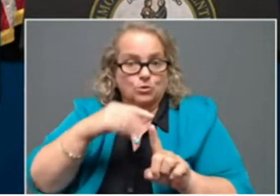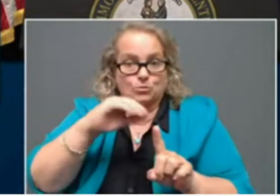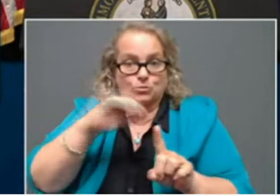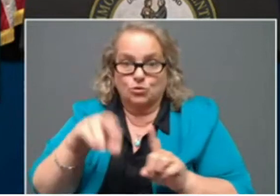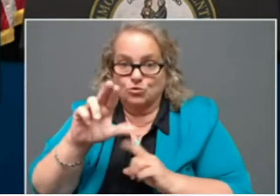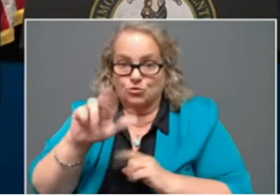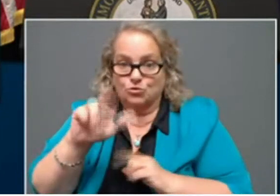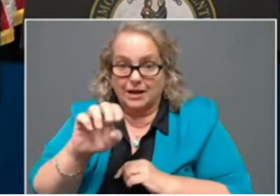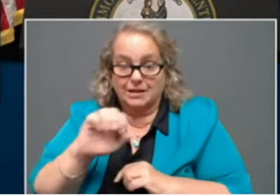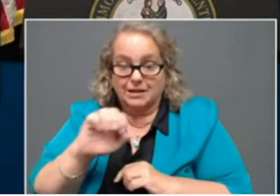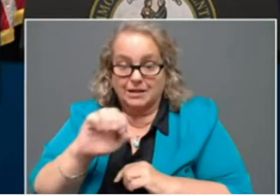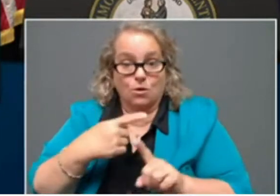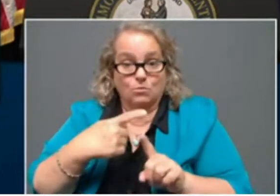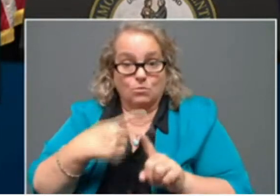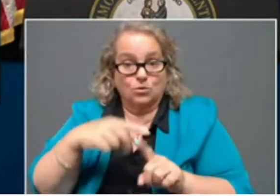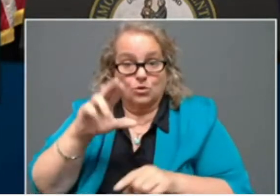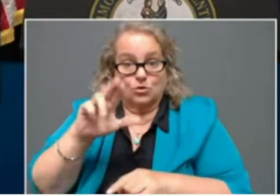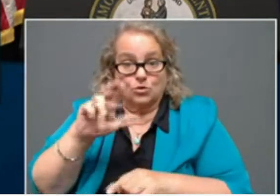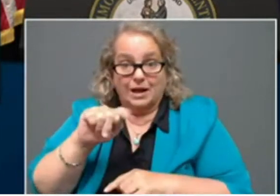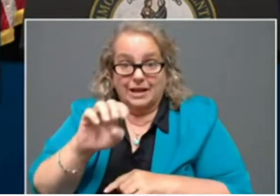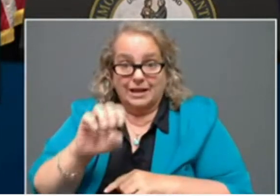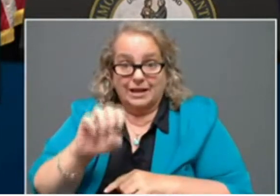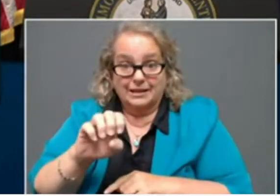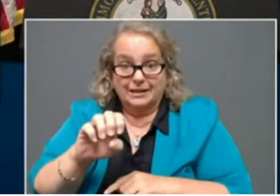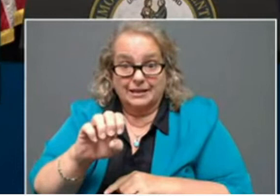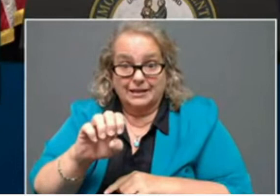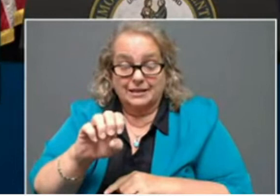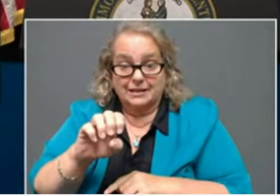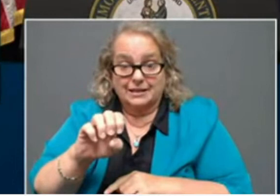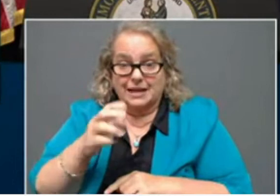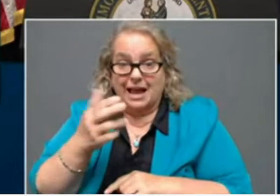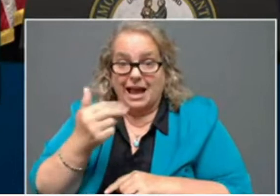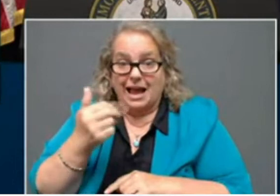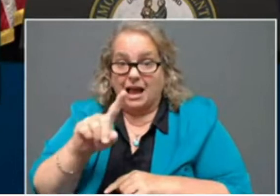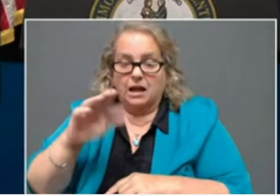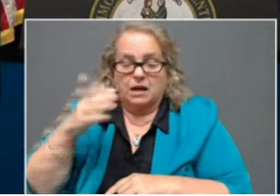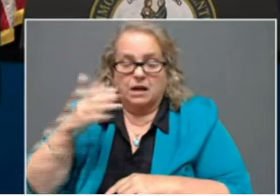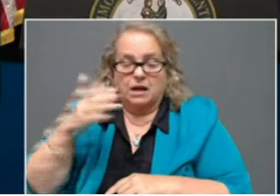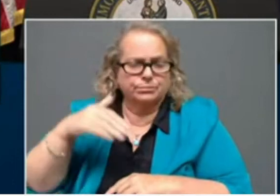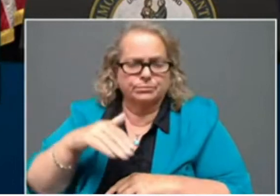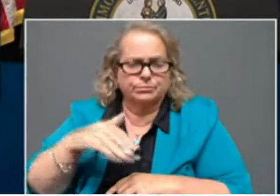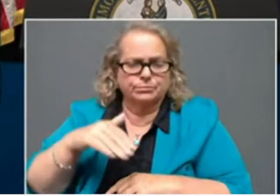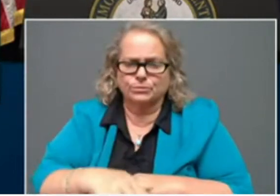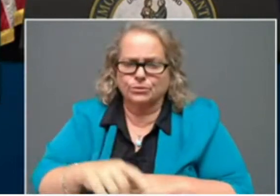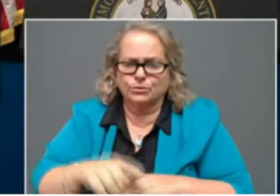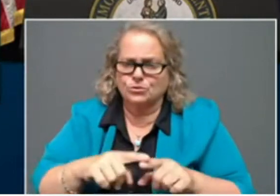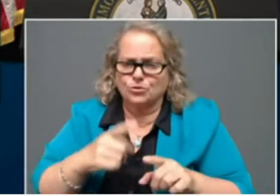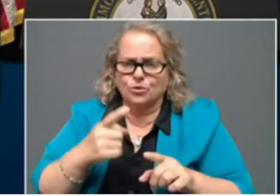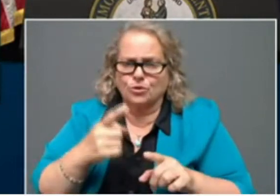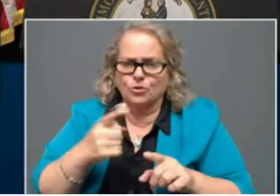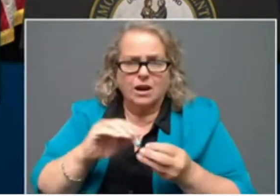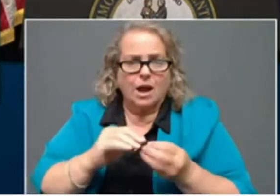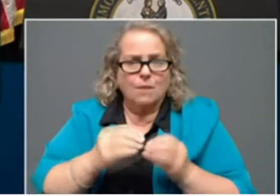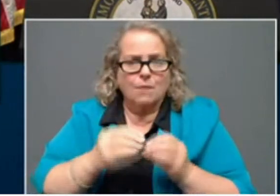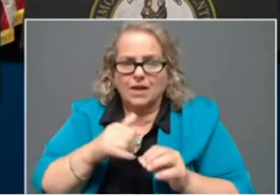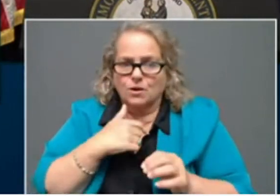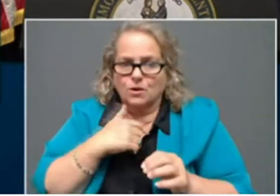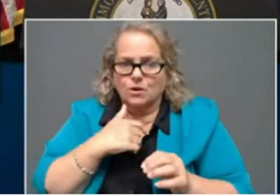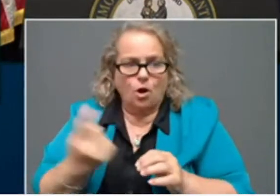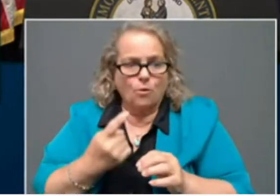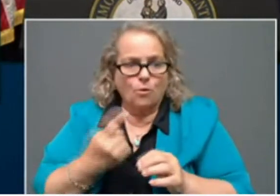Our positivity rate had plummeted to levels that we had prayed for. Let's look at the